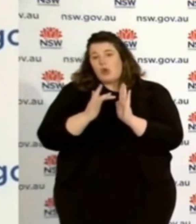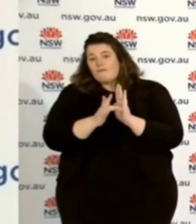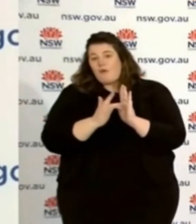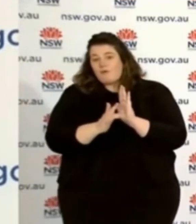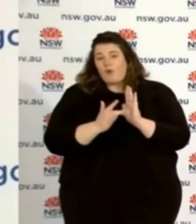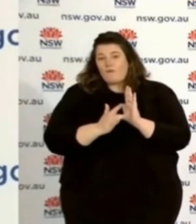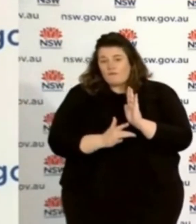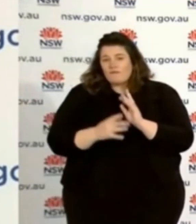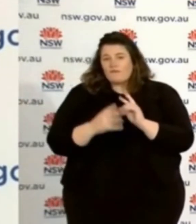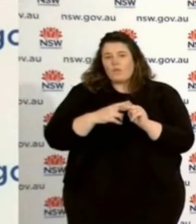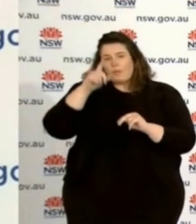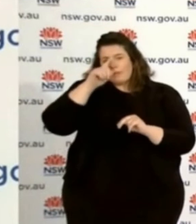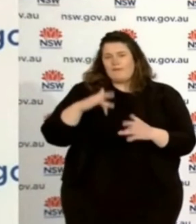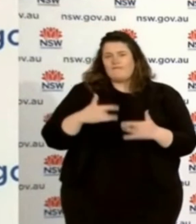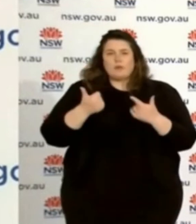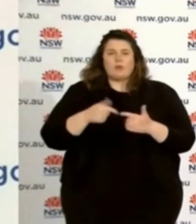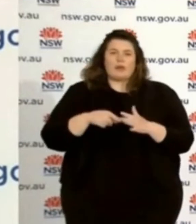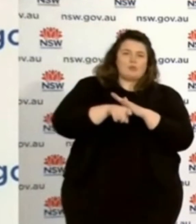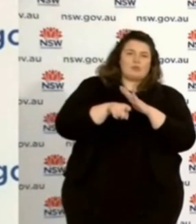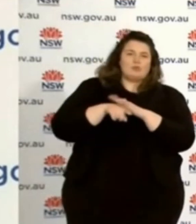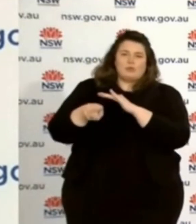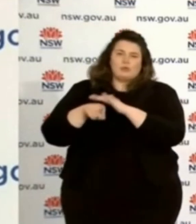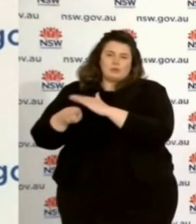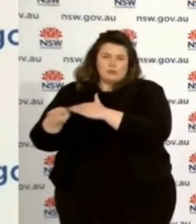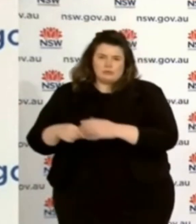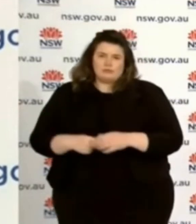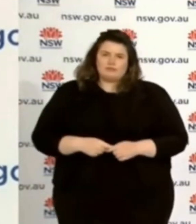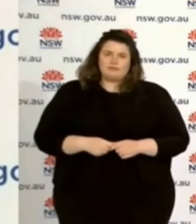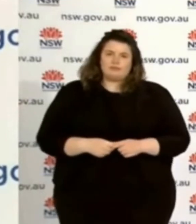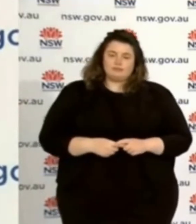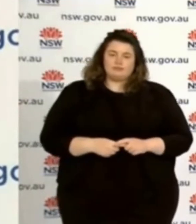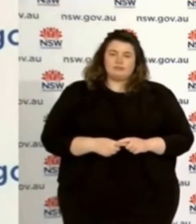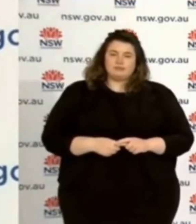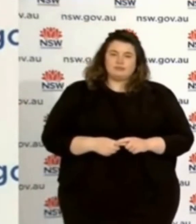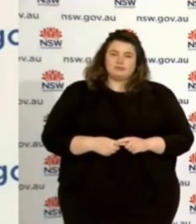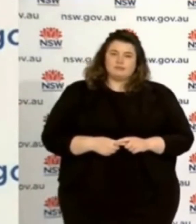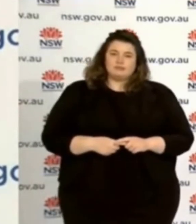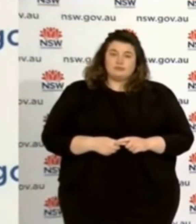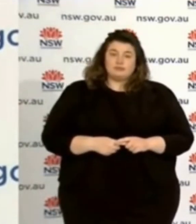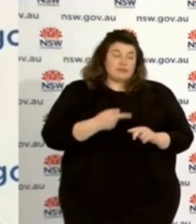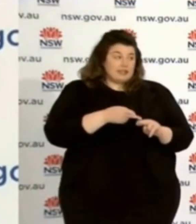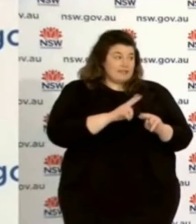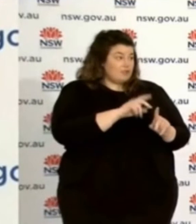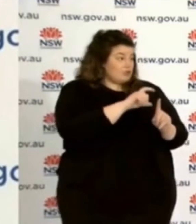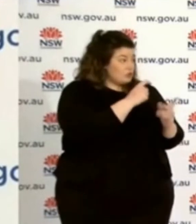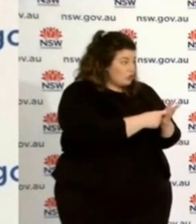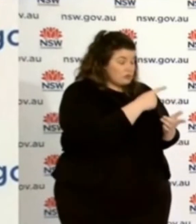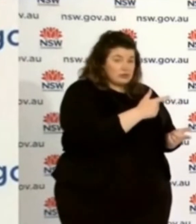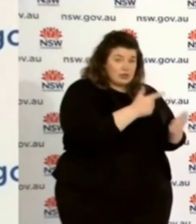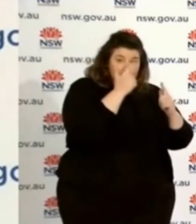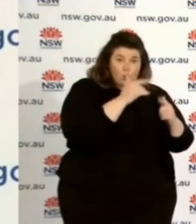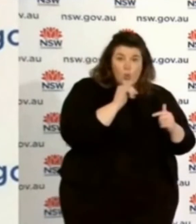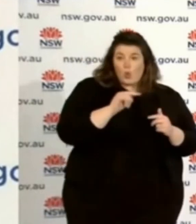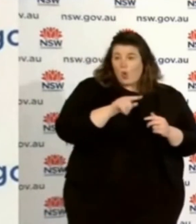health and wellbeing as opposed to these venues. So I do not want to rule out that at any stage, if Dr. Chan or a member of her team